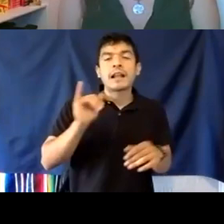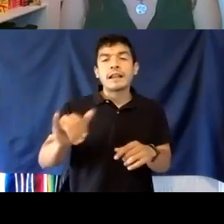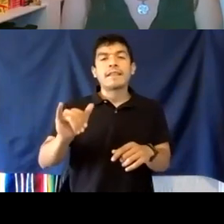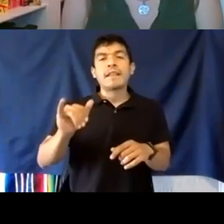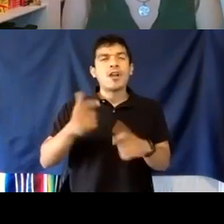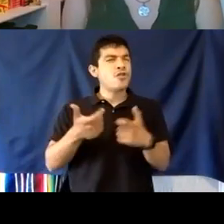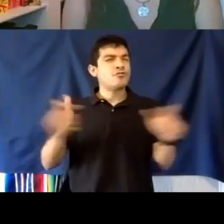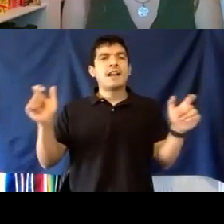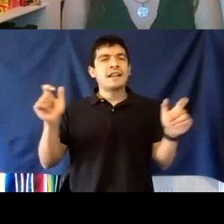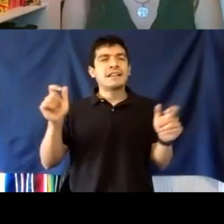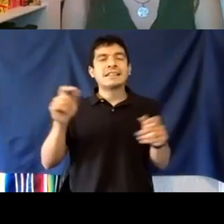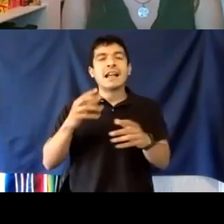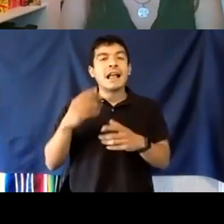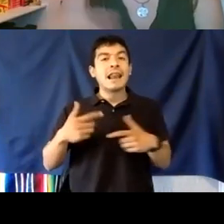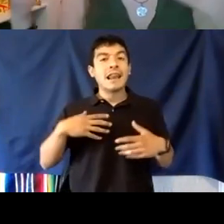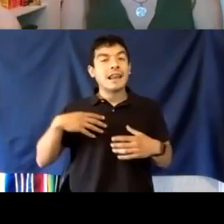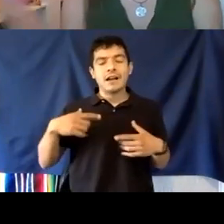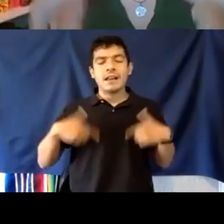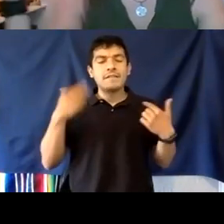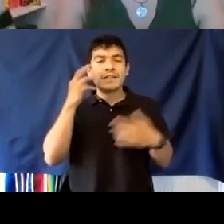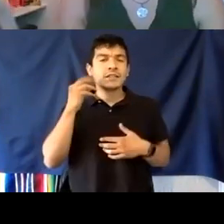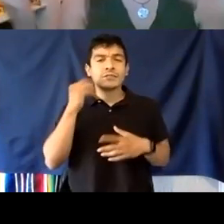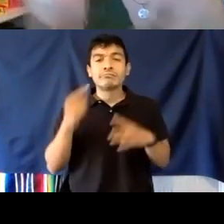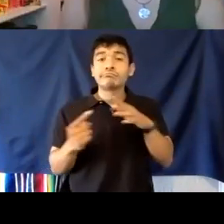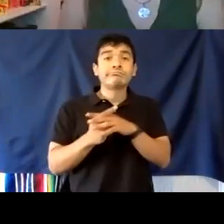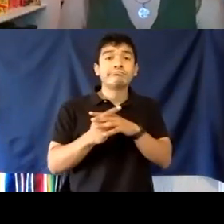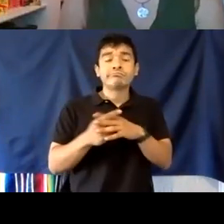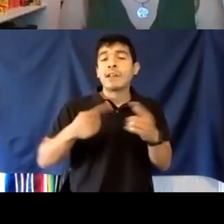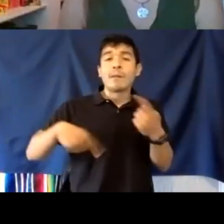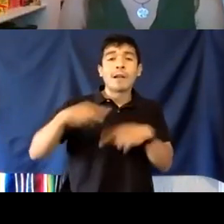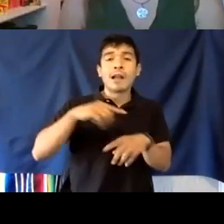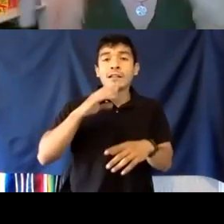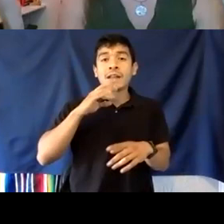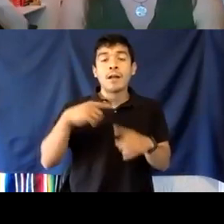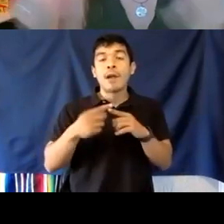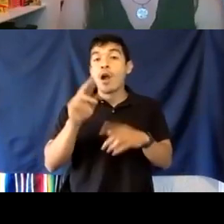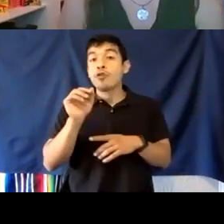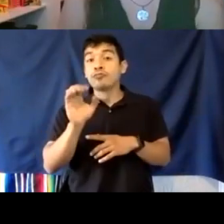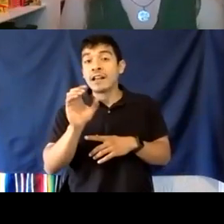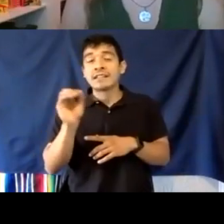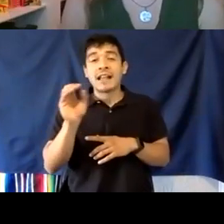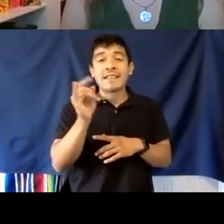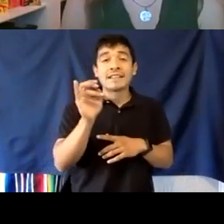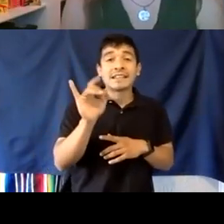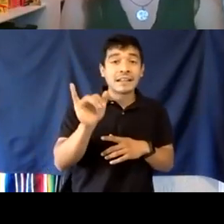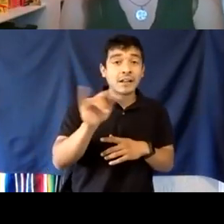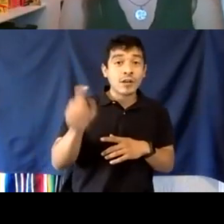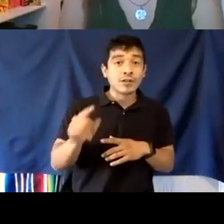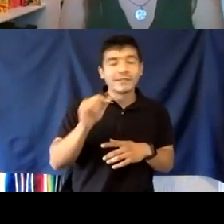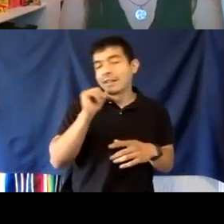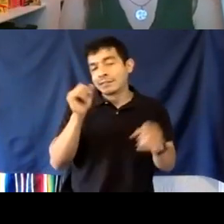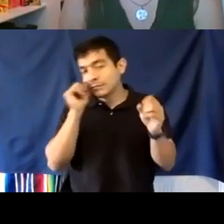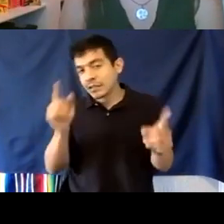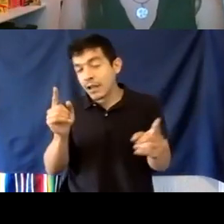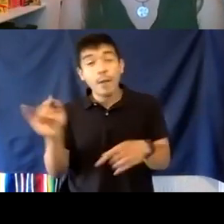lived experiences pop up, generally speaking, around race and ethnicity questions. Will not surprise anyone, but also